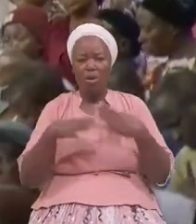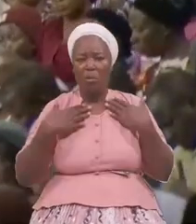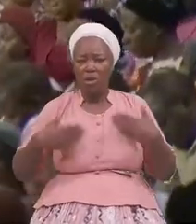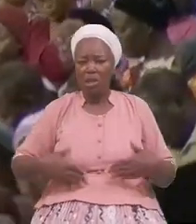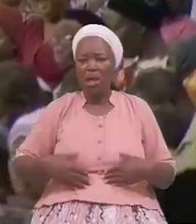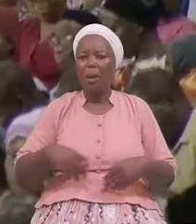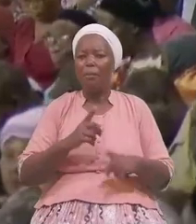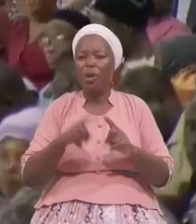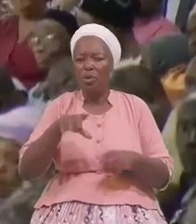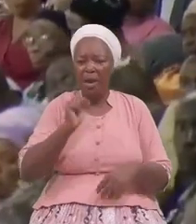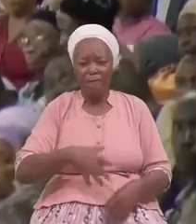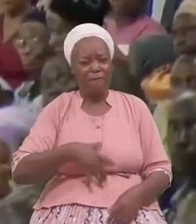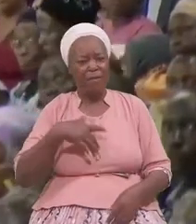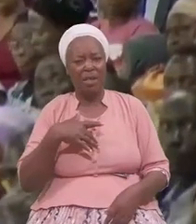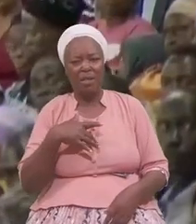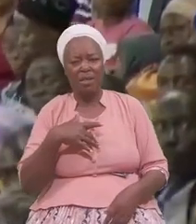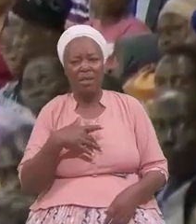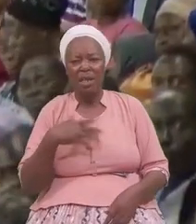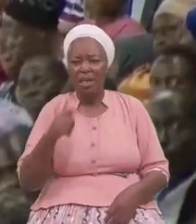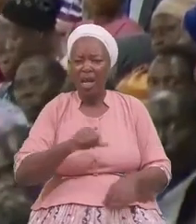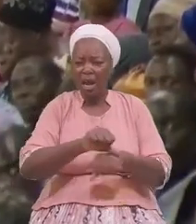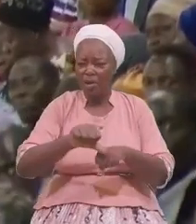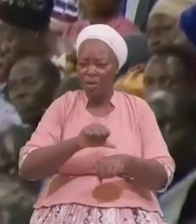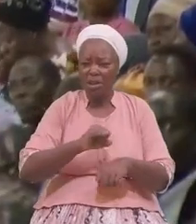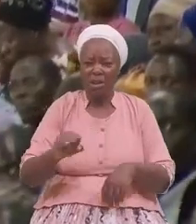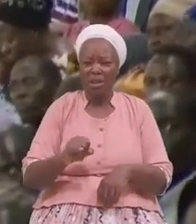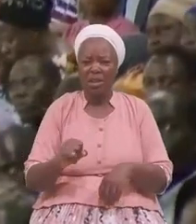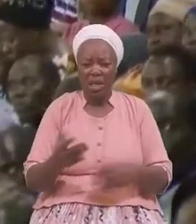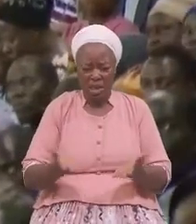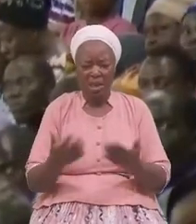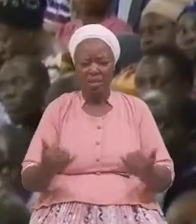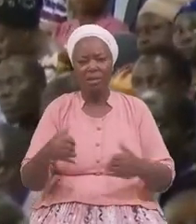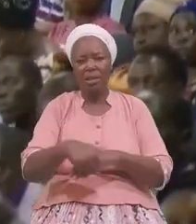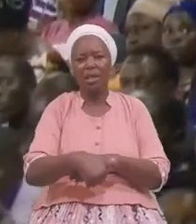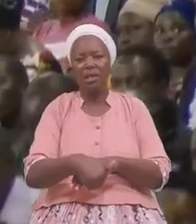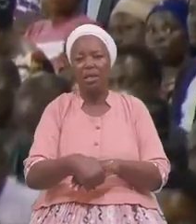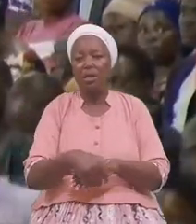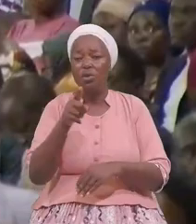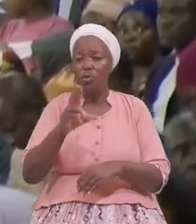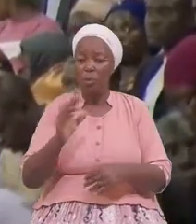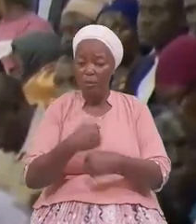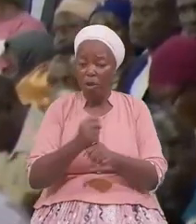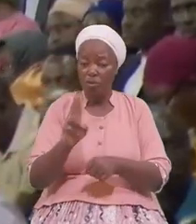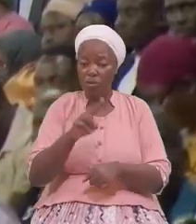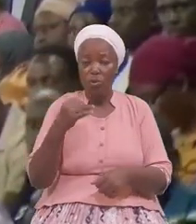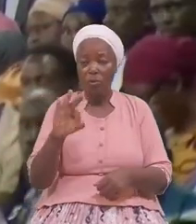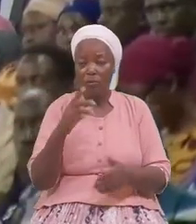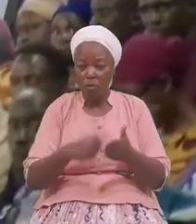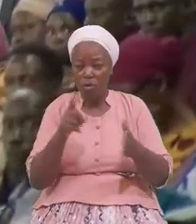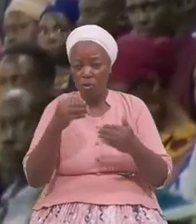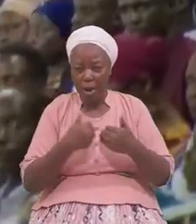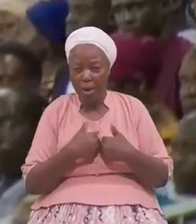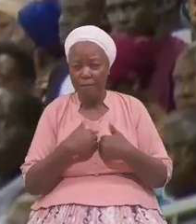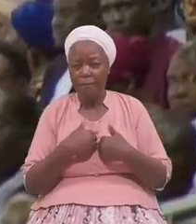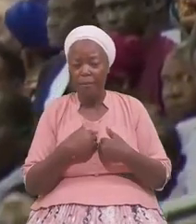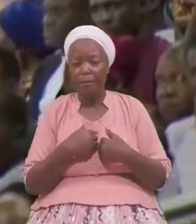but you can feel the anointing here tonight. You make use of what you